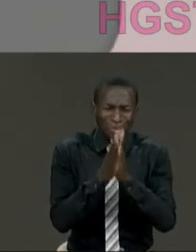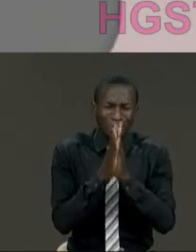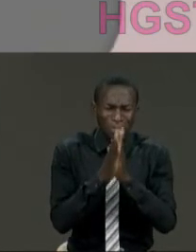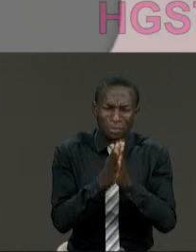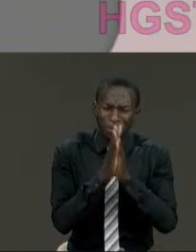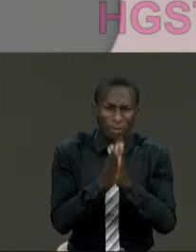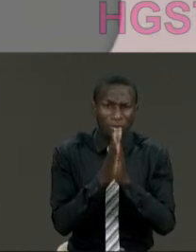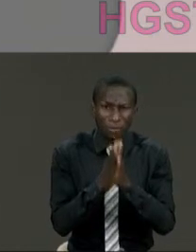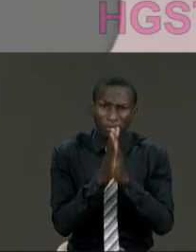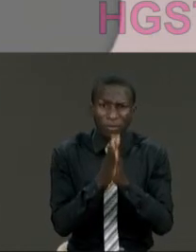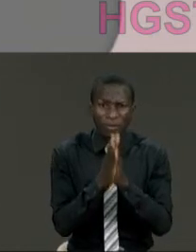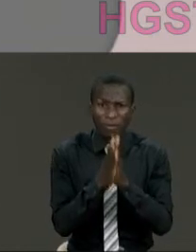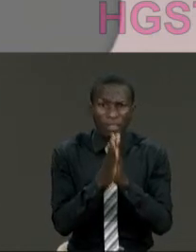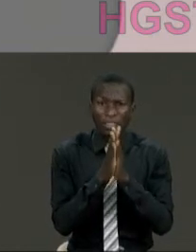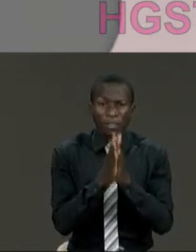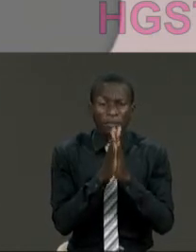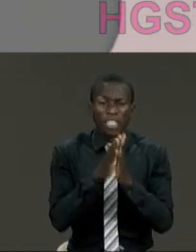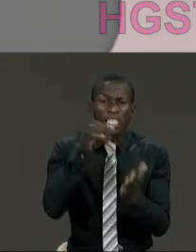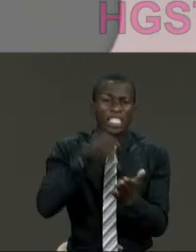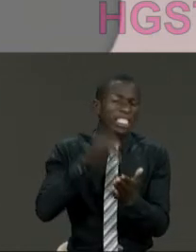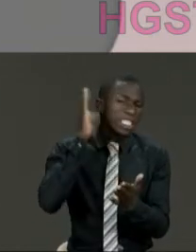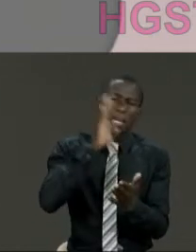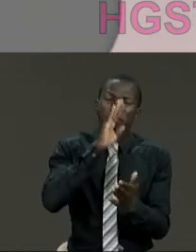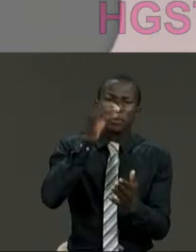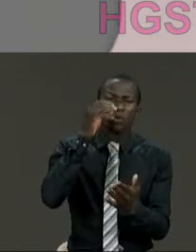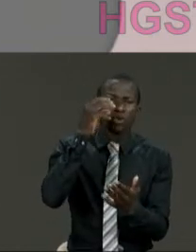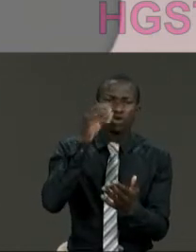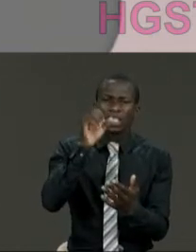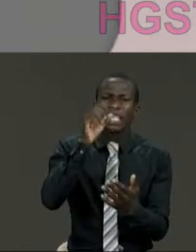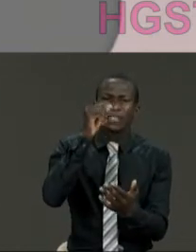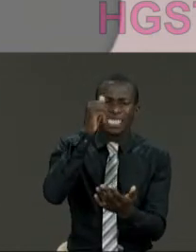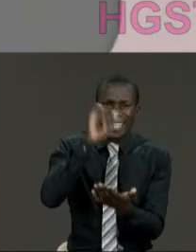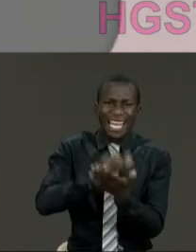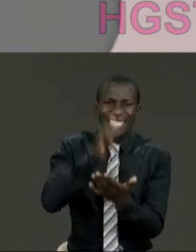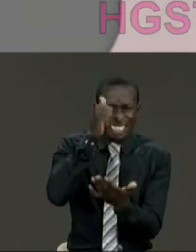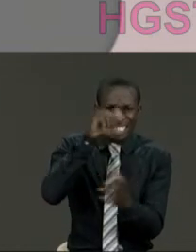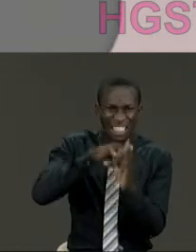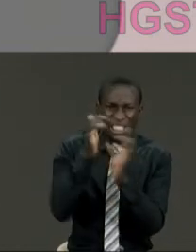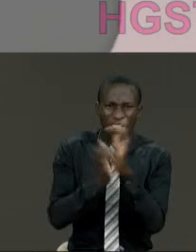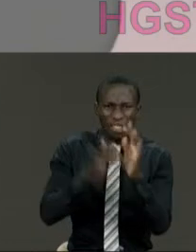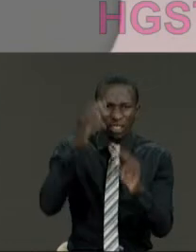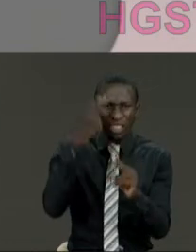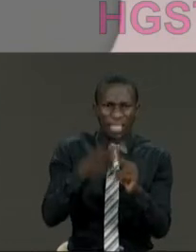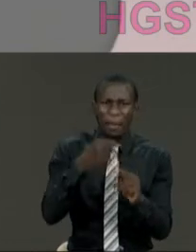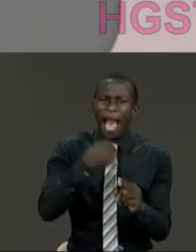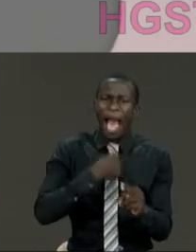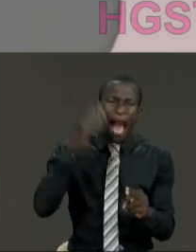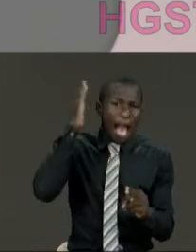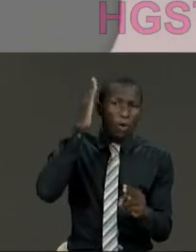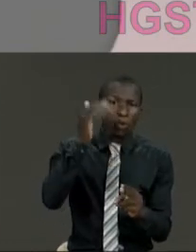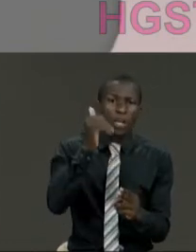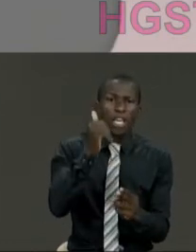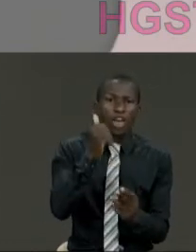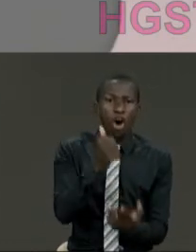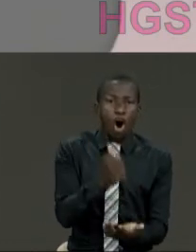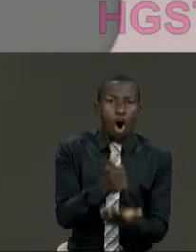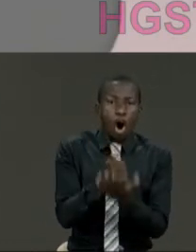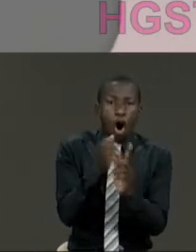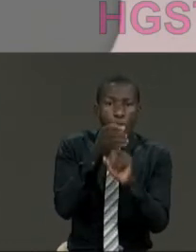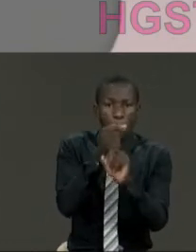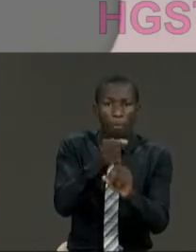the name of Jesus. It shall be so in Jesus' name. I will uphold you also means I will encourage